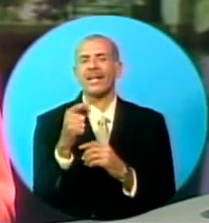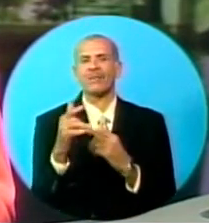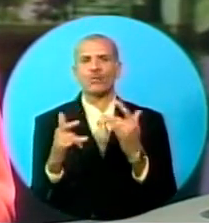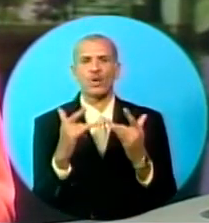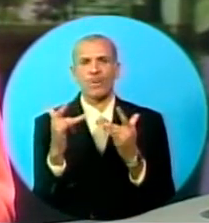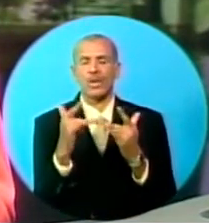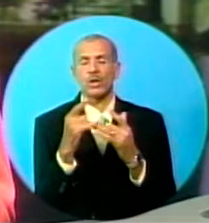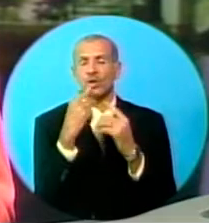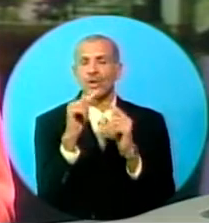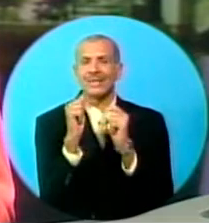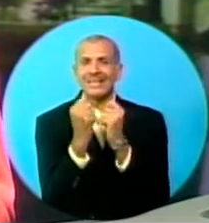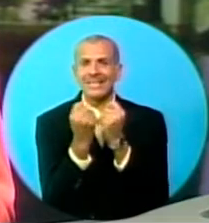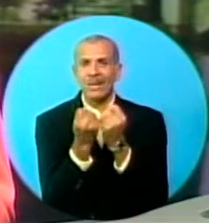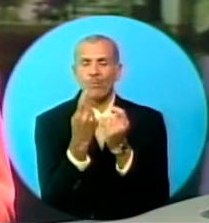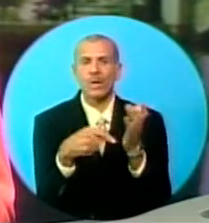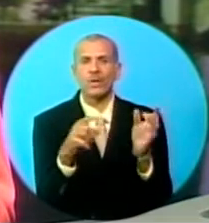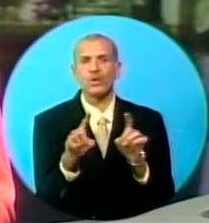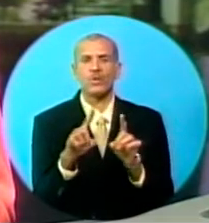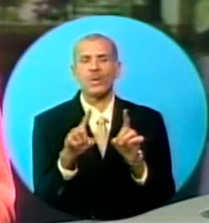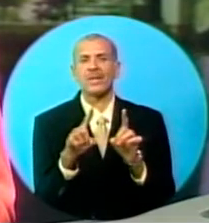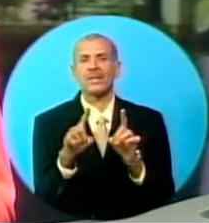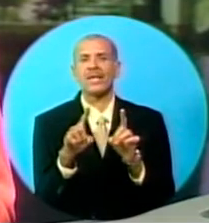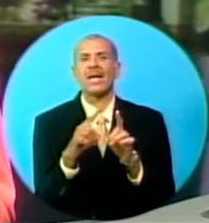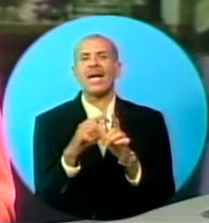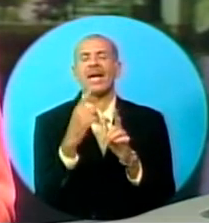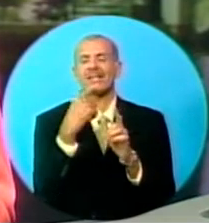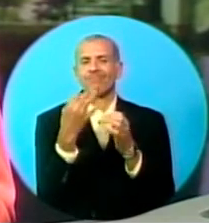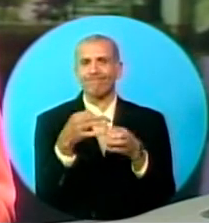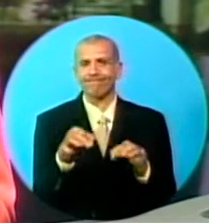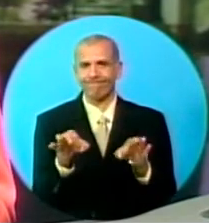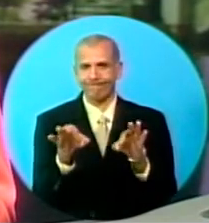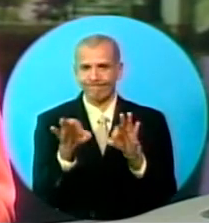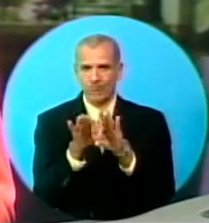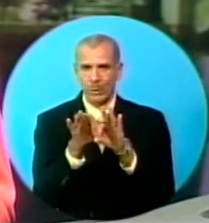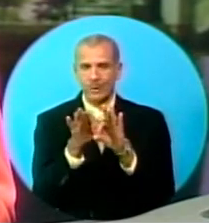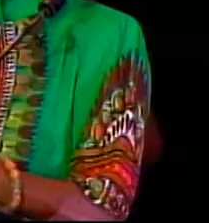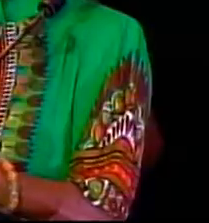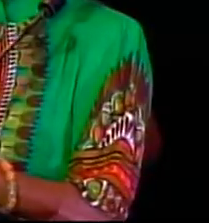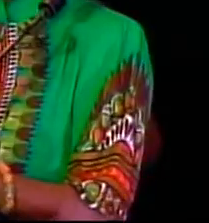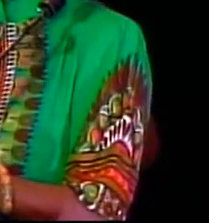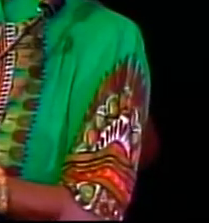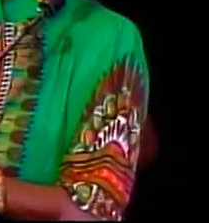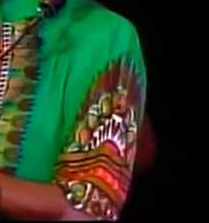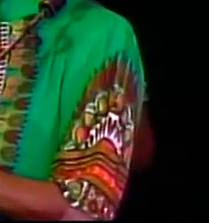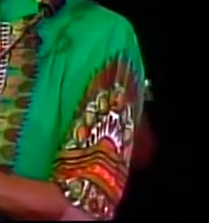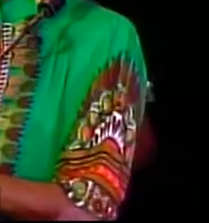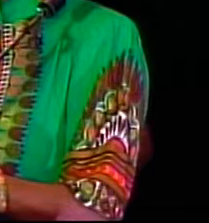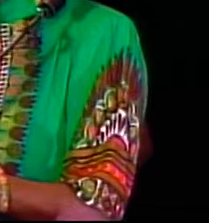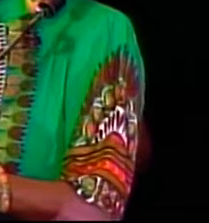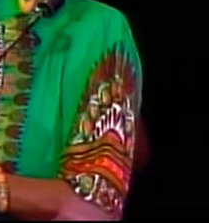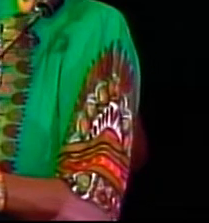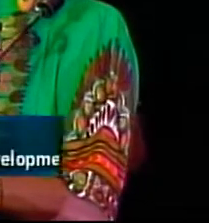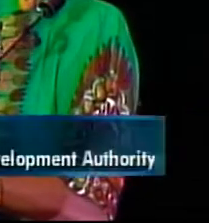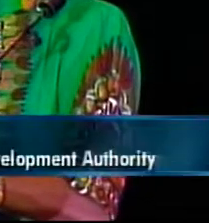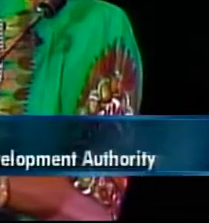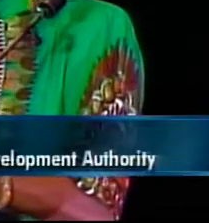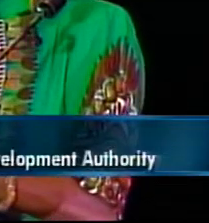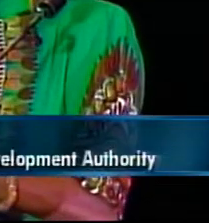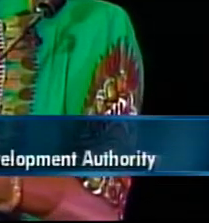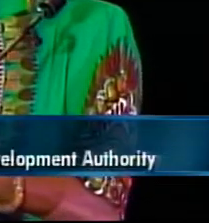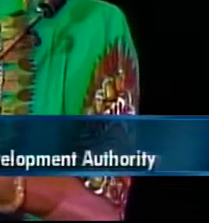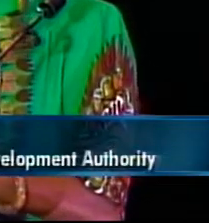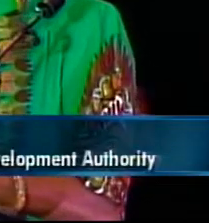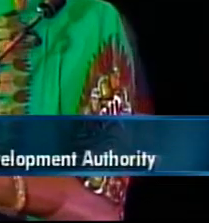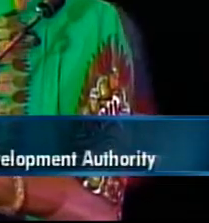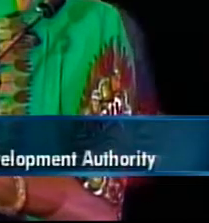the team what they're doing for cultural industries is crucial. It is the intermediaries like you who